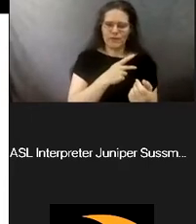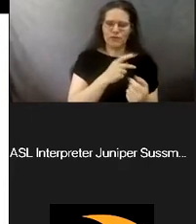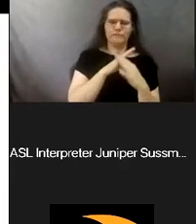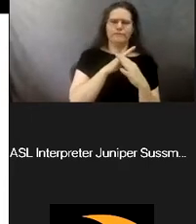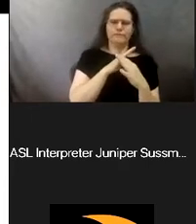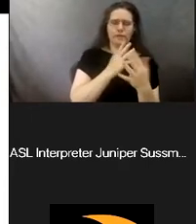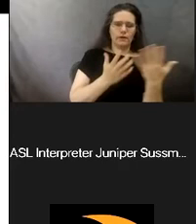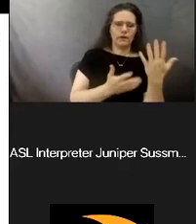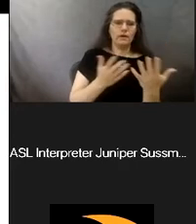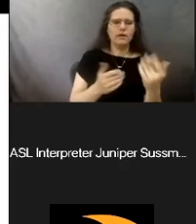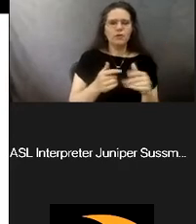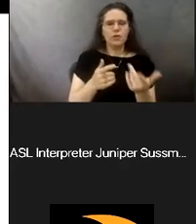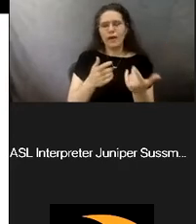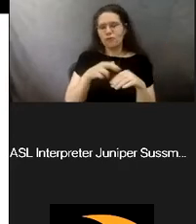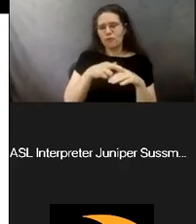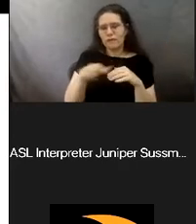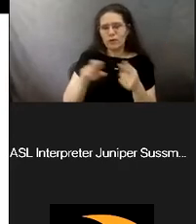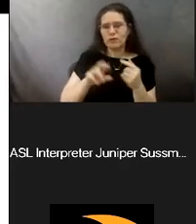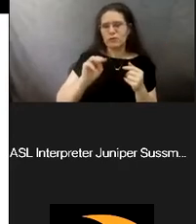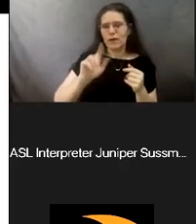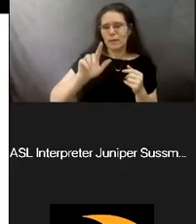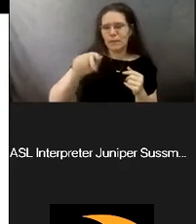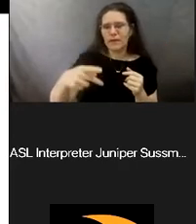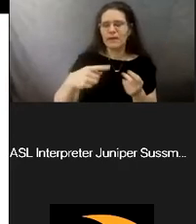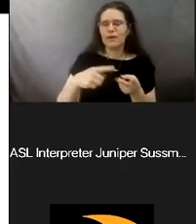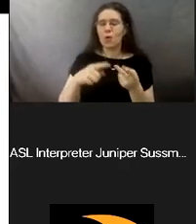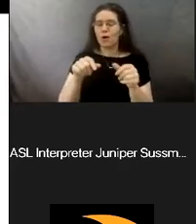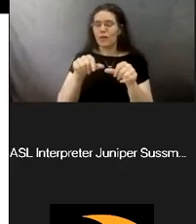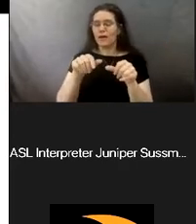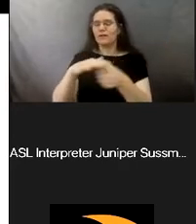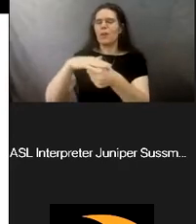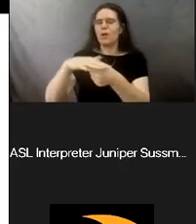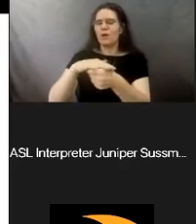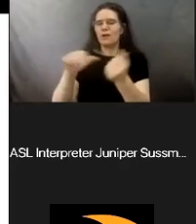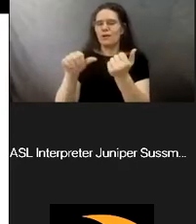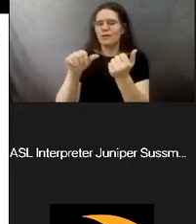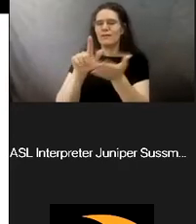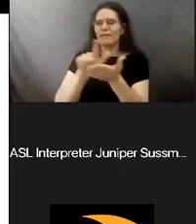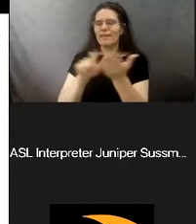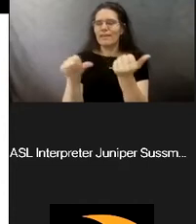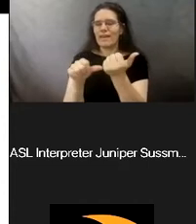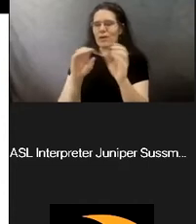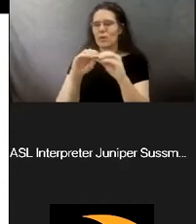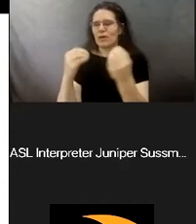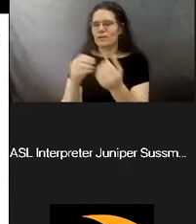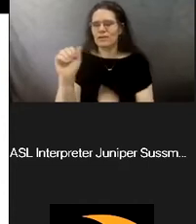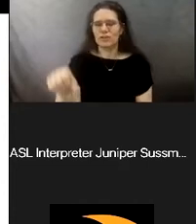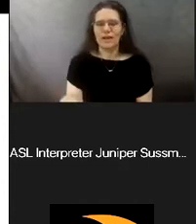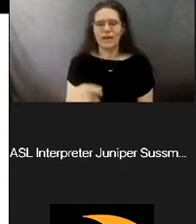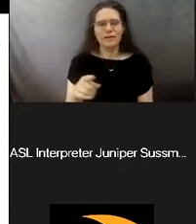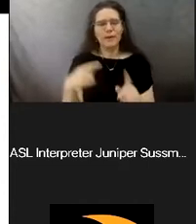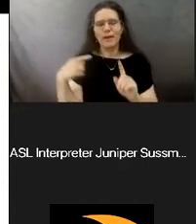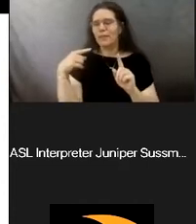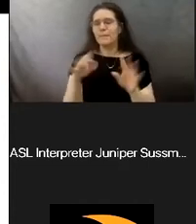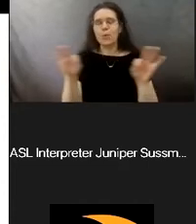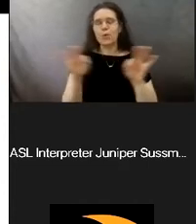referral or local legal aid, like we talked about. The other big piece too is this is all about starting a conversation. So